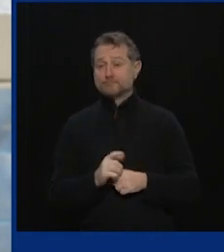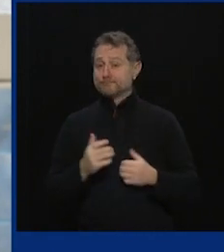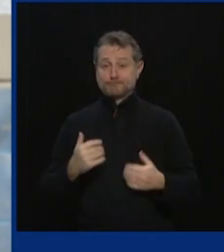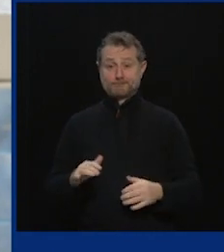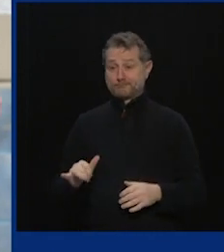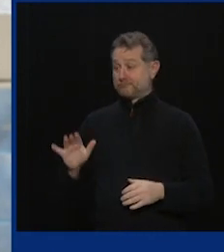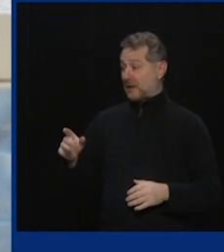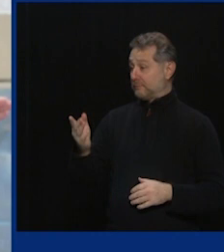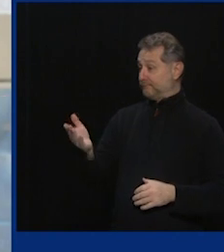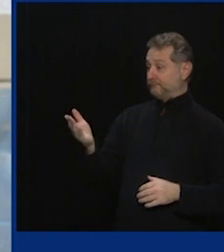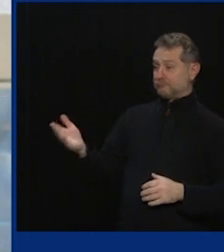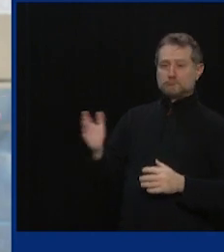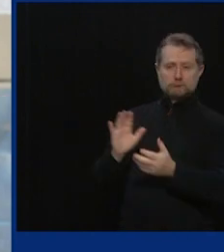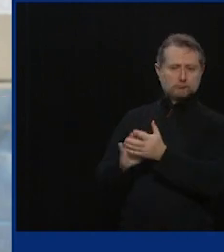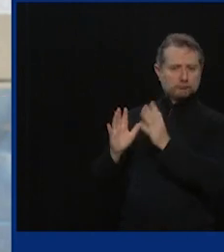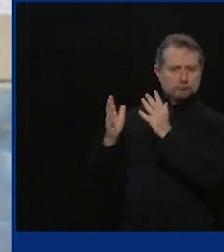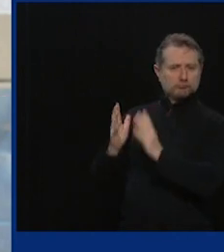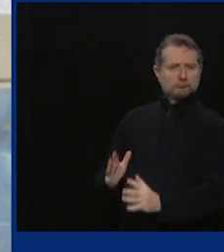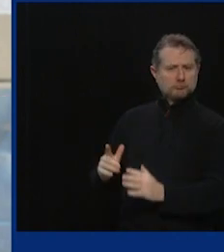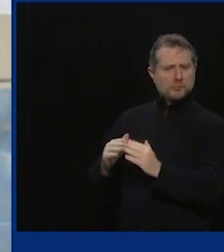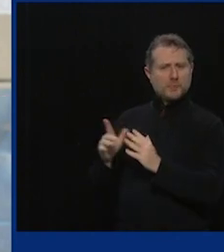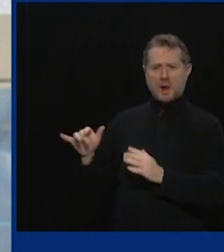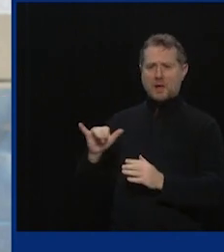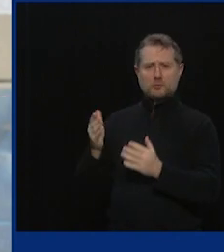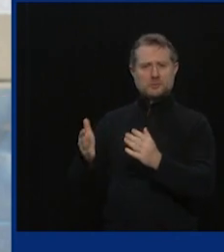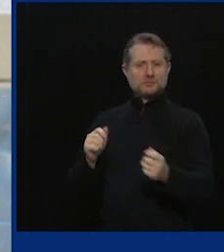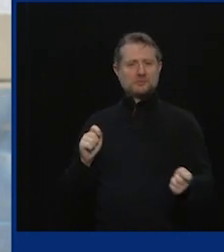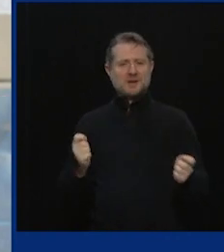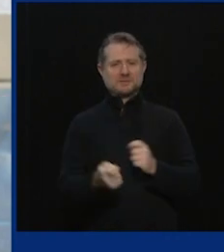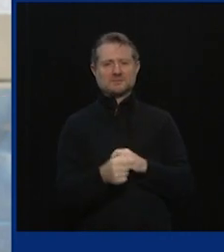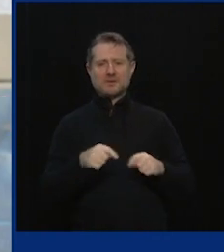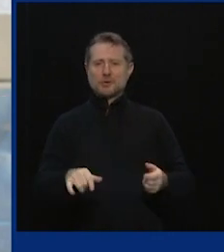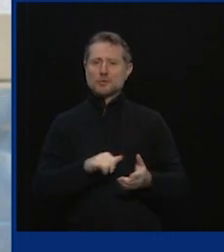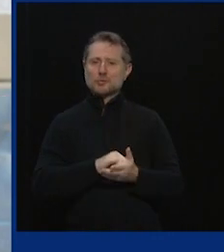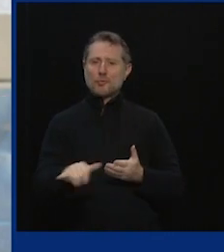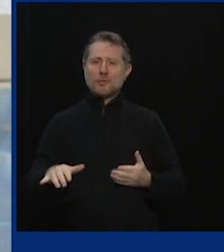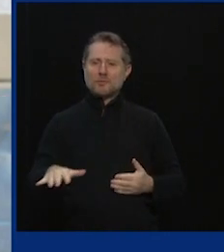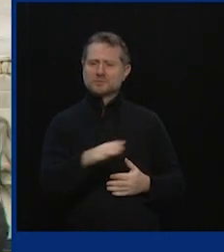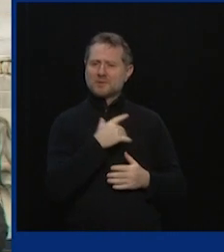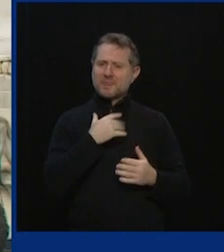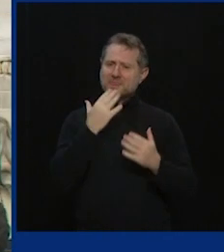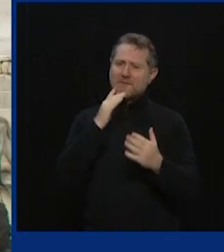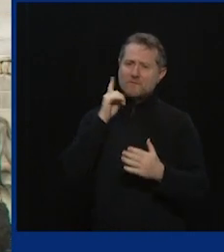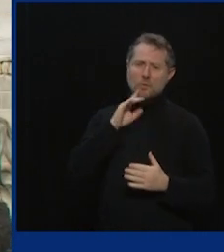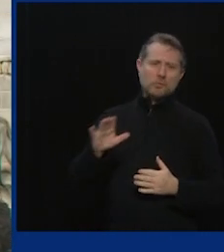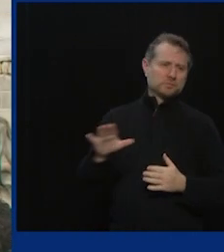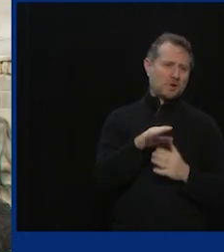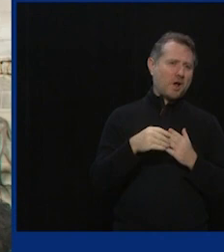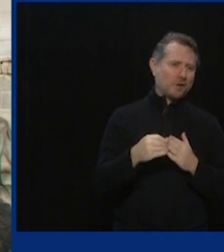truly transforming our state, and I want to thank them for their leadership on these issues.